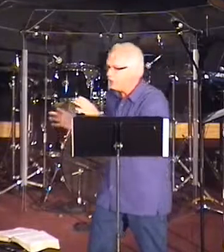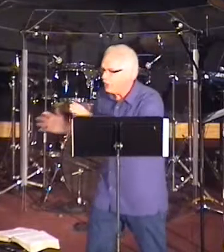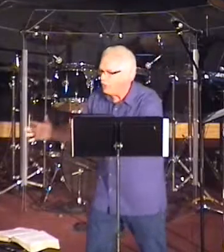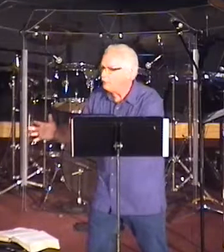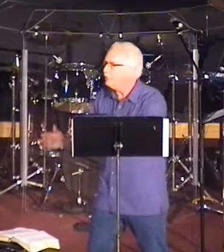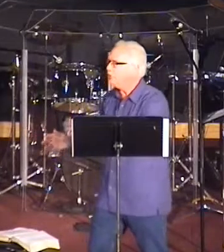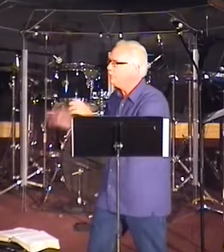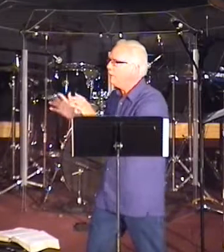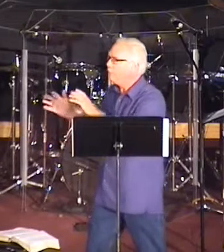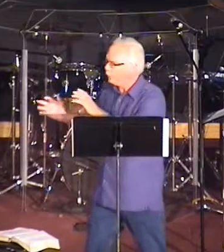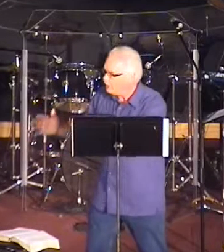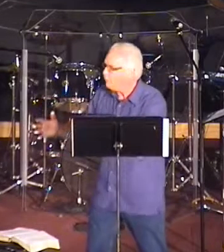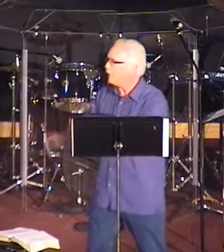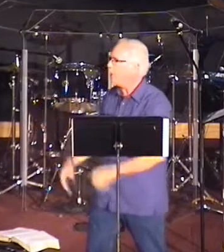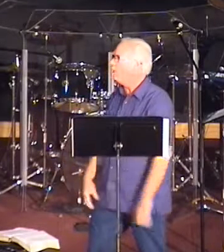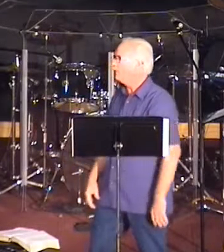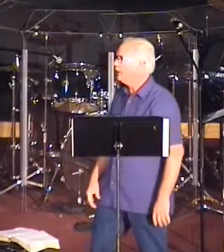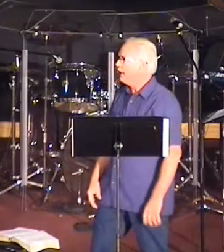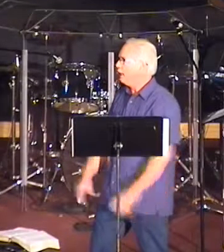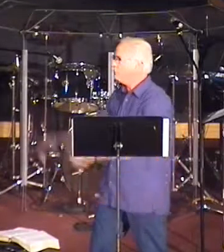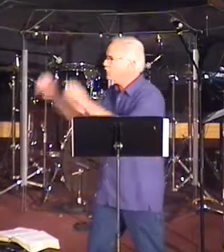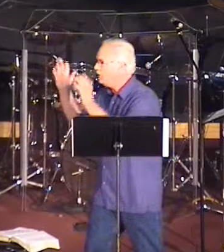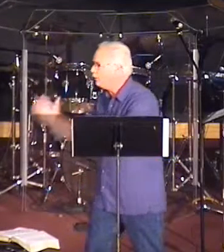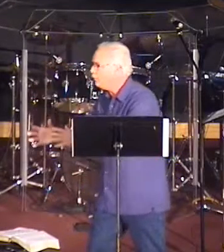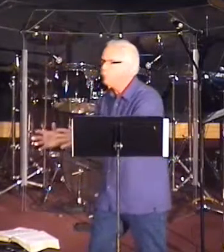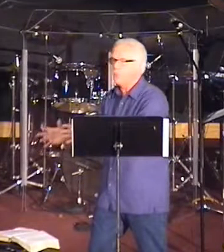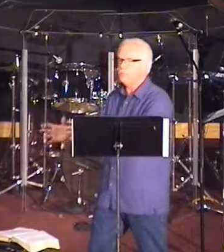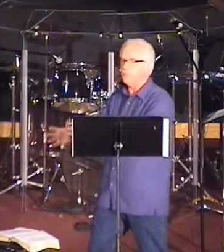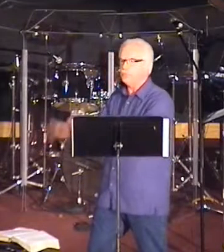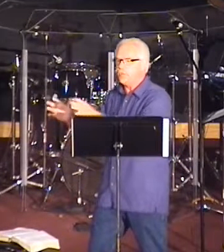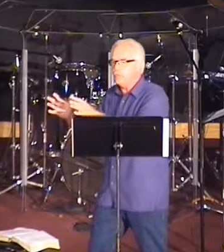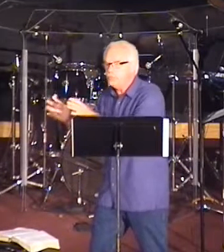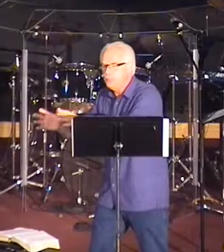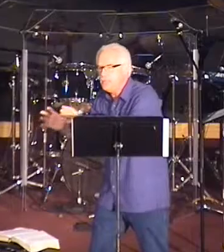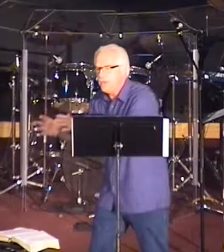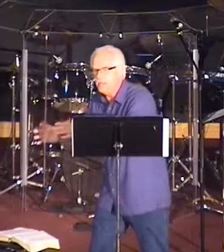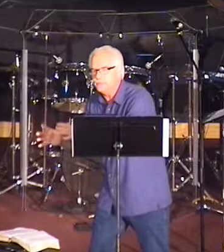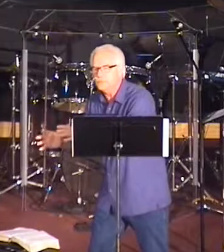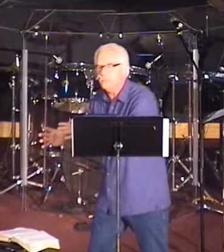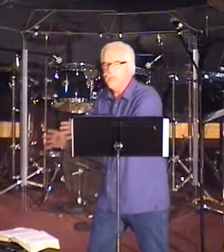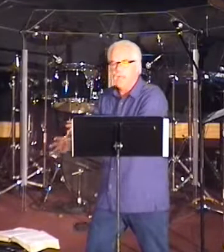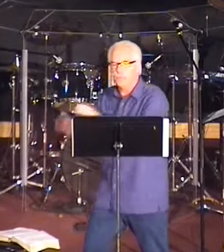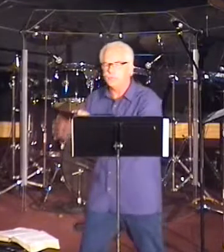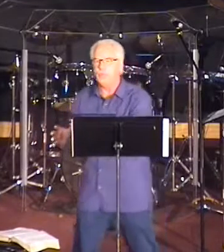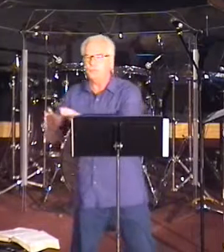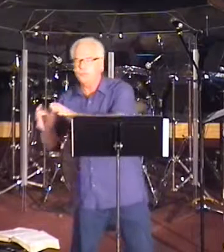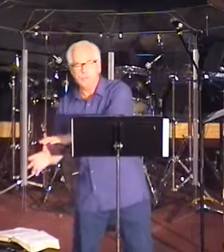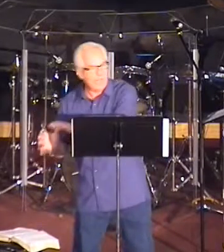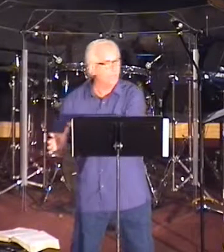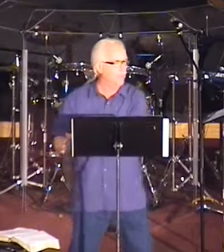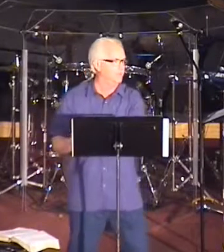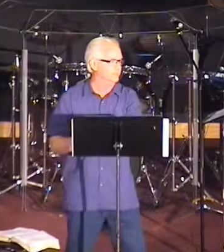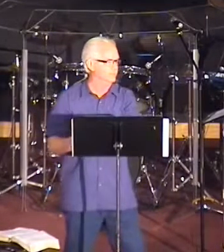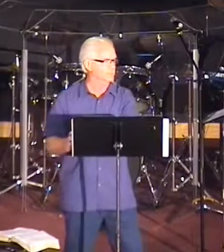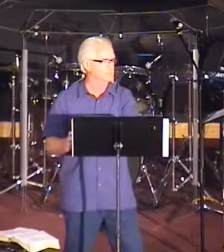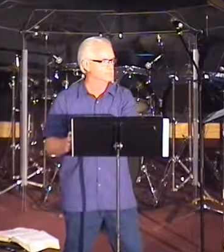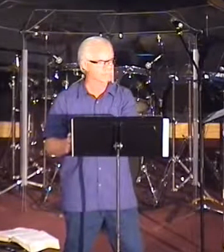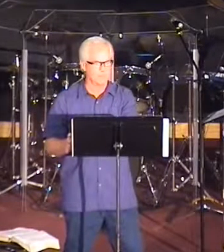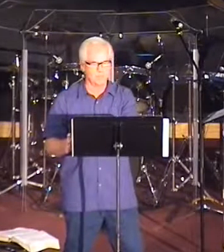I want to comfort you and bring you along. I want you to deal with grief. I don't want you to be by yourself. I want you to know that you're not